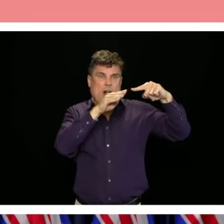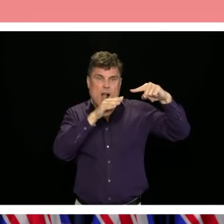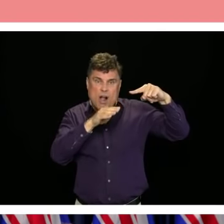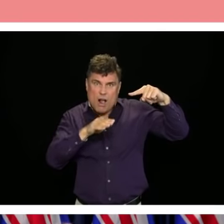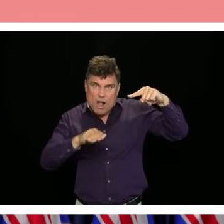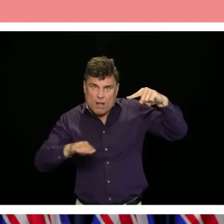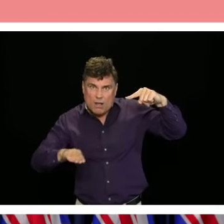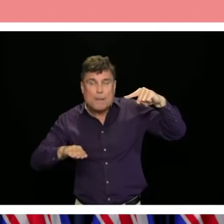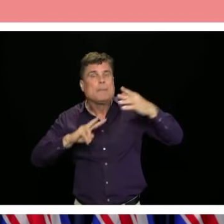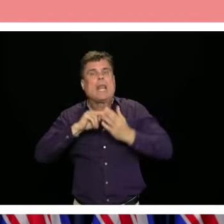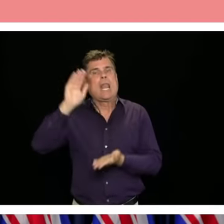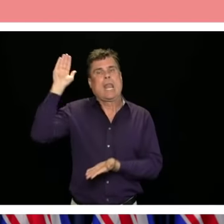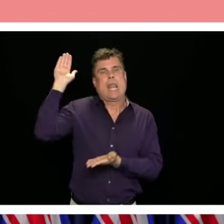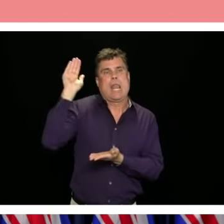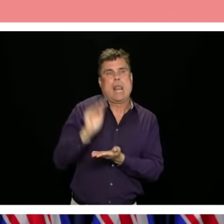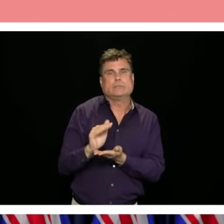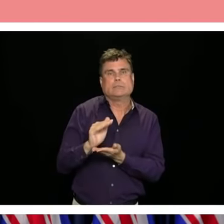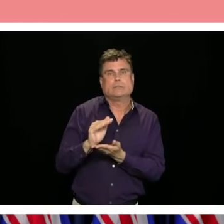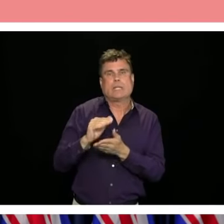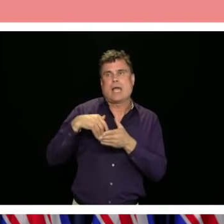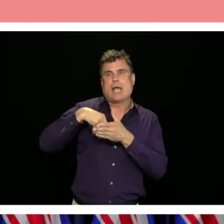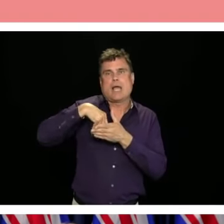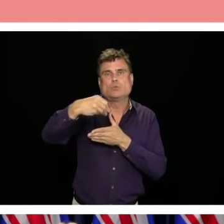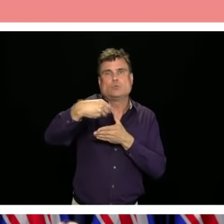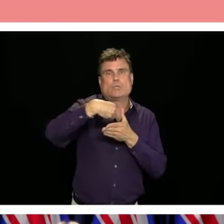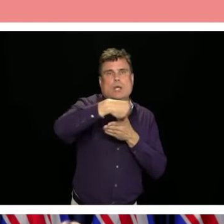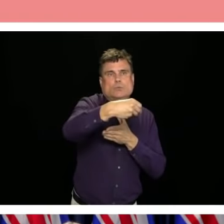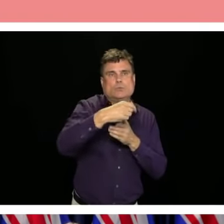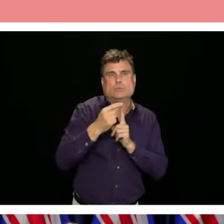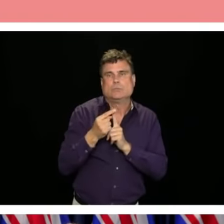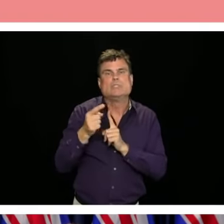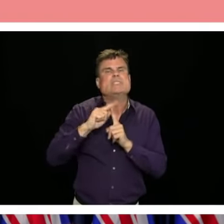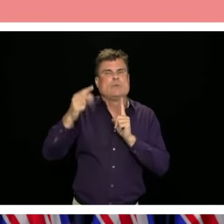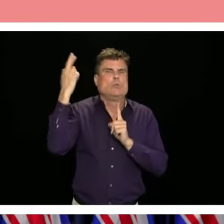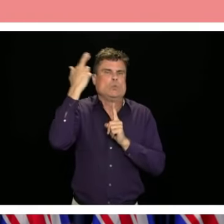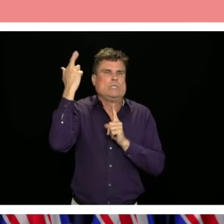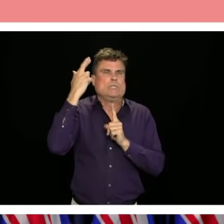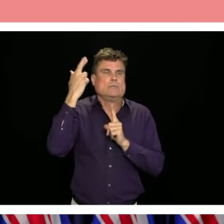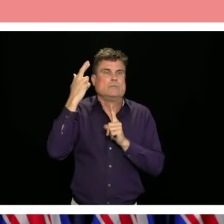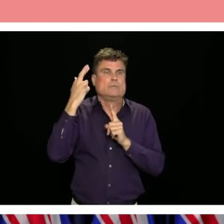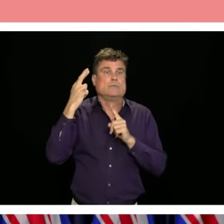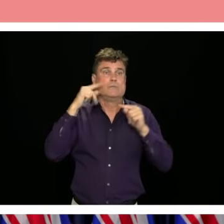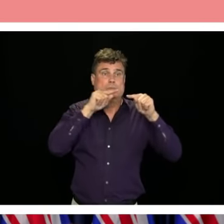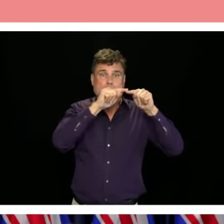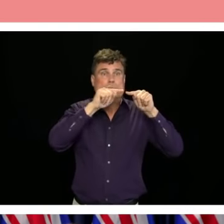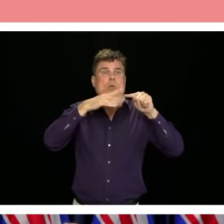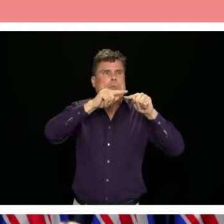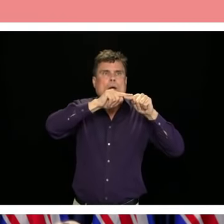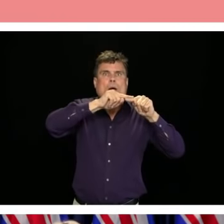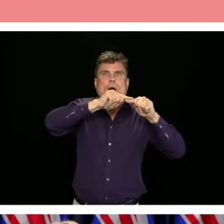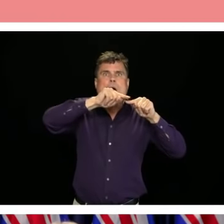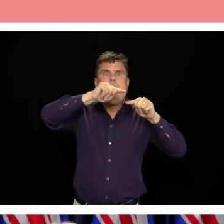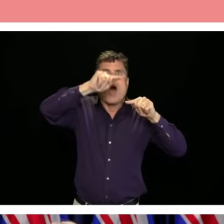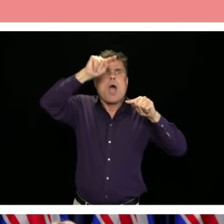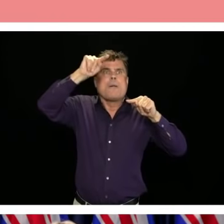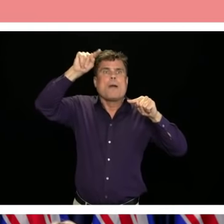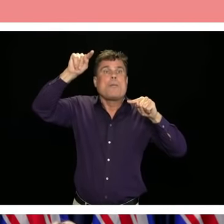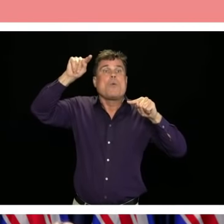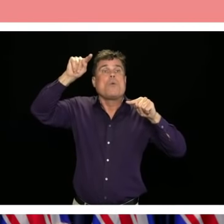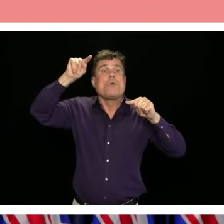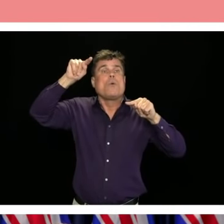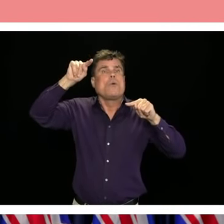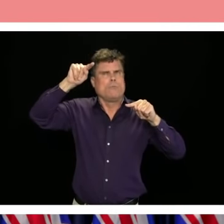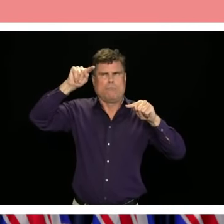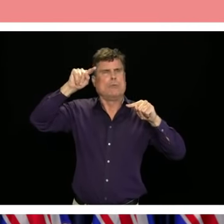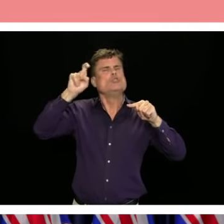our contacts in the community in terms of retail, workspaces, and transit, that we continue to